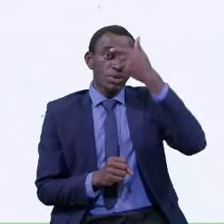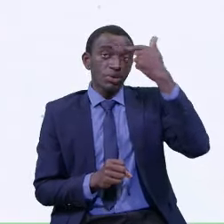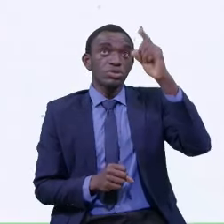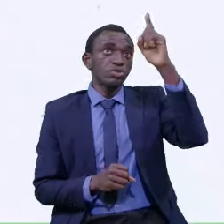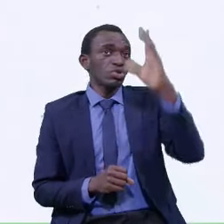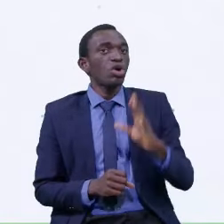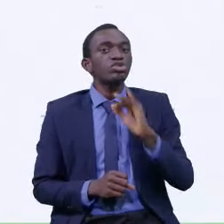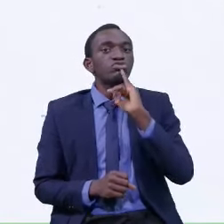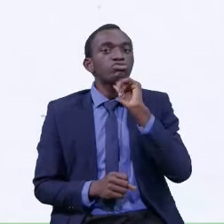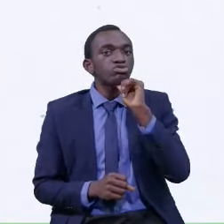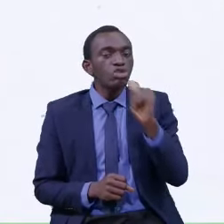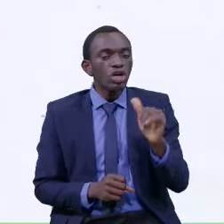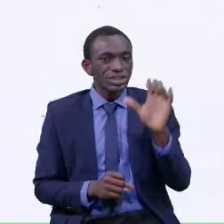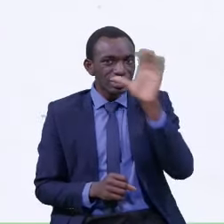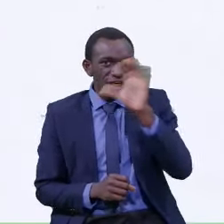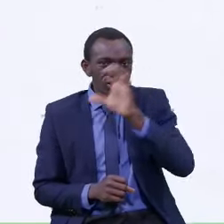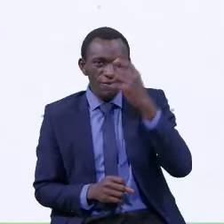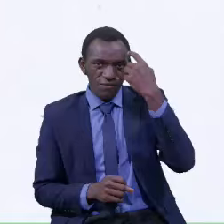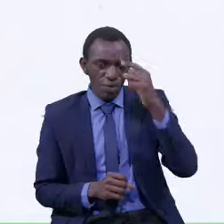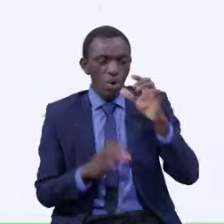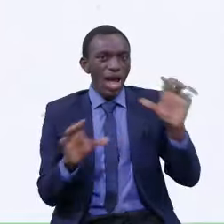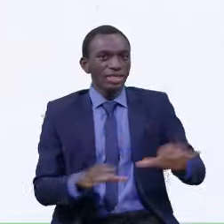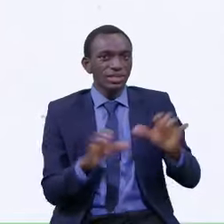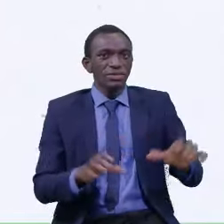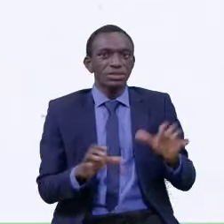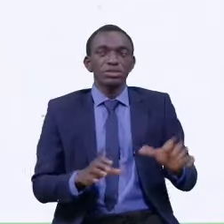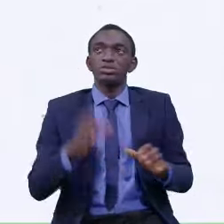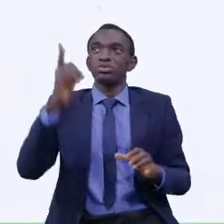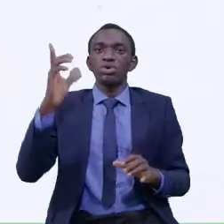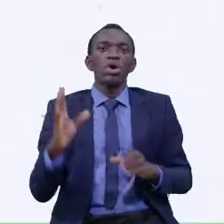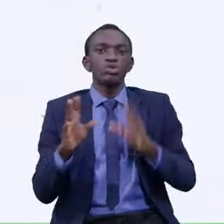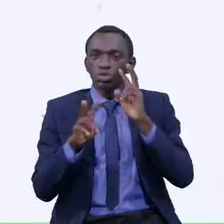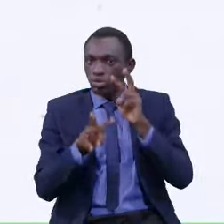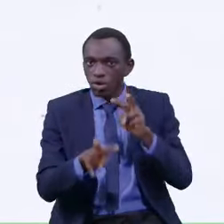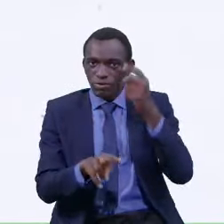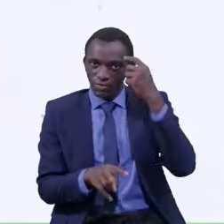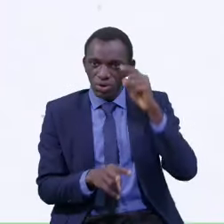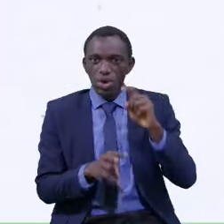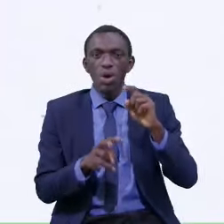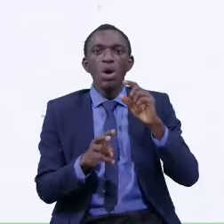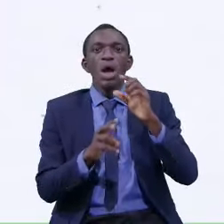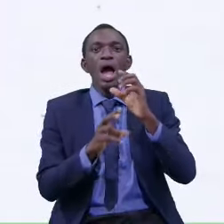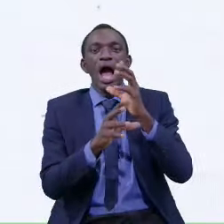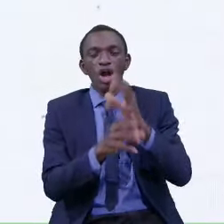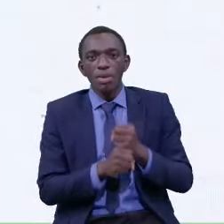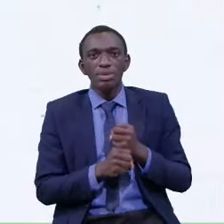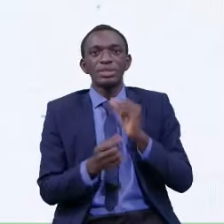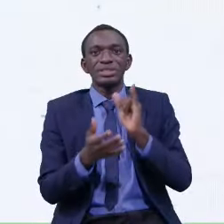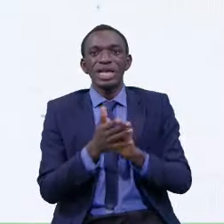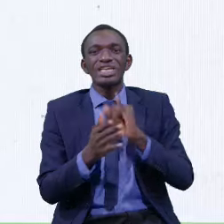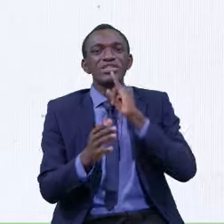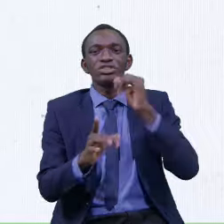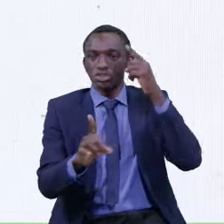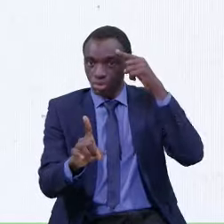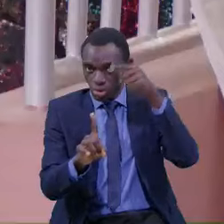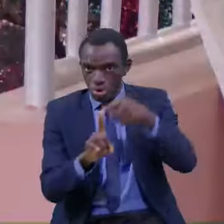activity. He's looking for accomplishment. And the accomplishment is the goal. You will have a